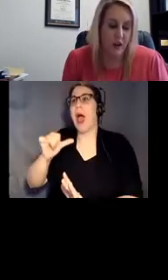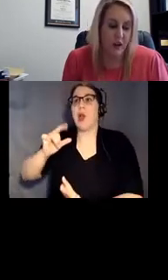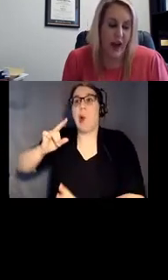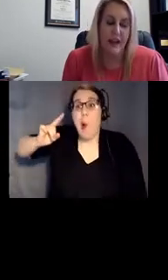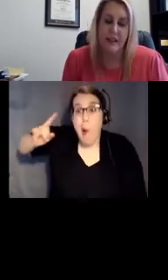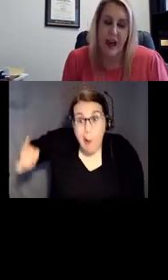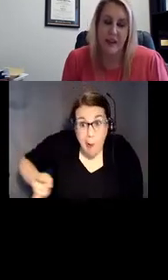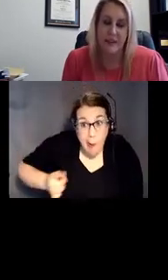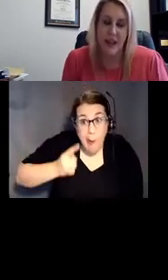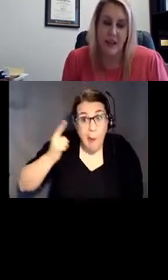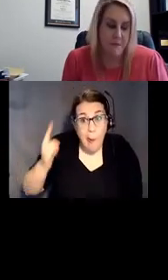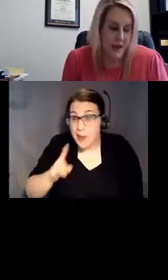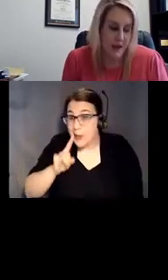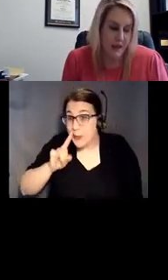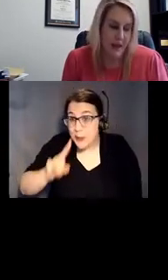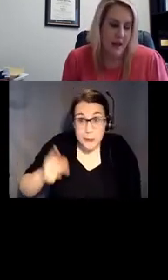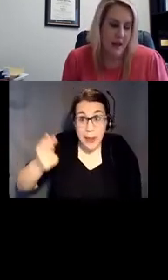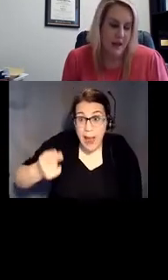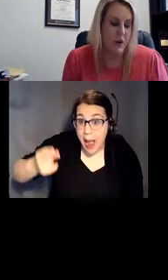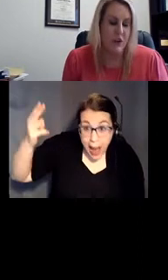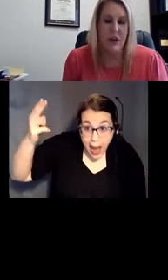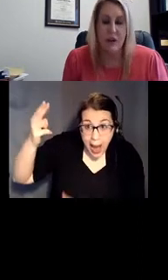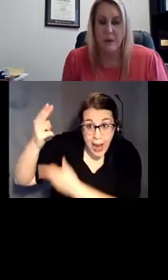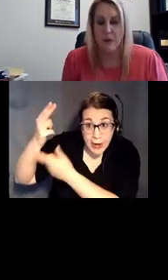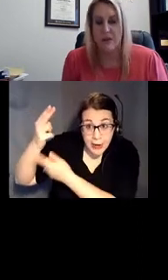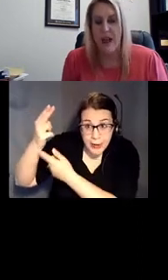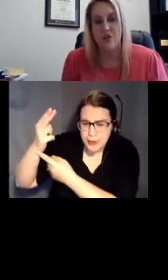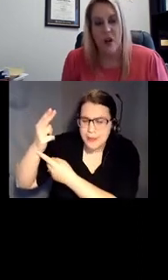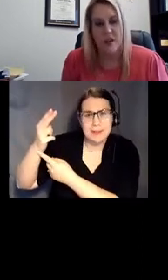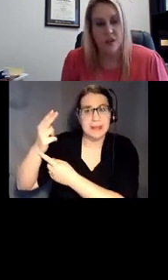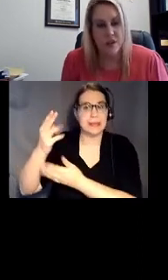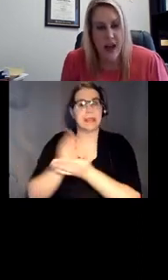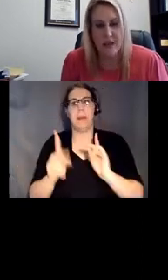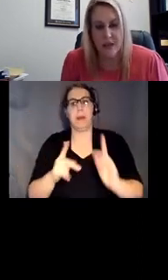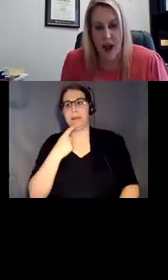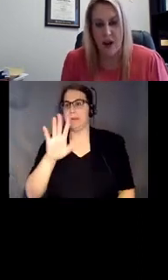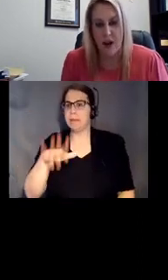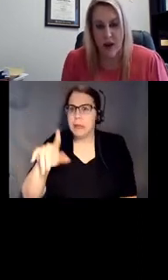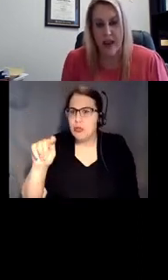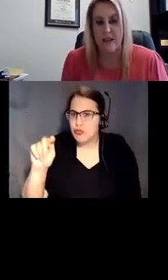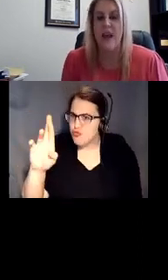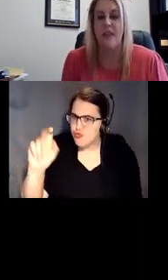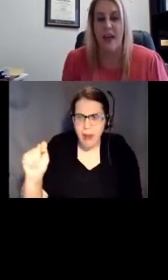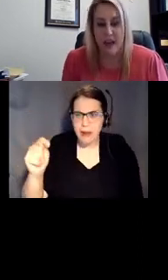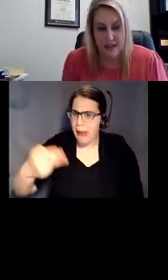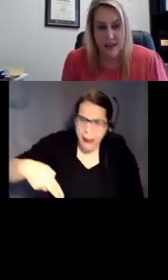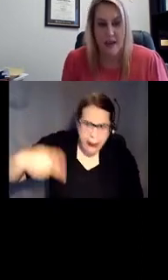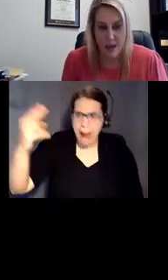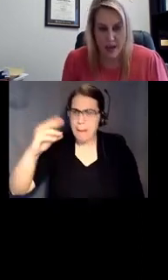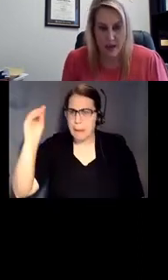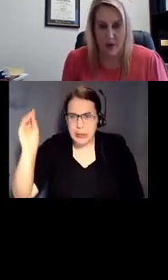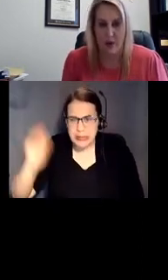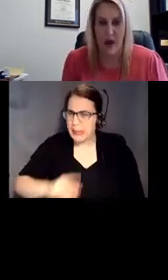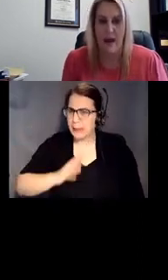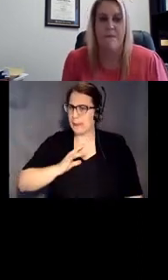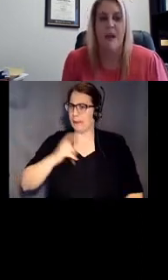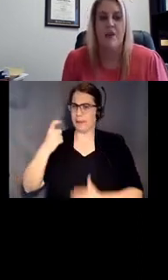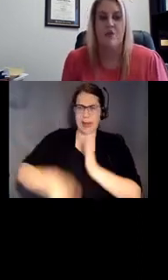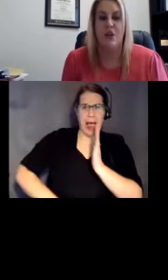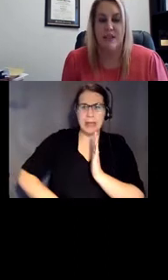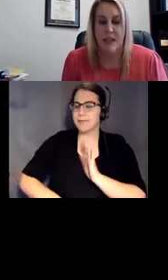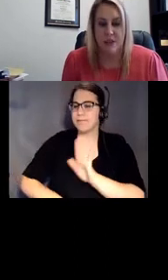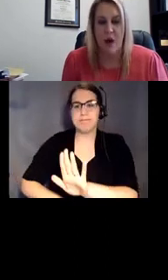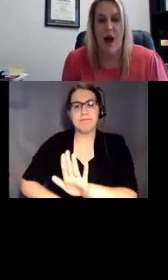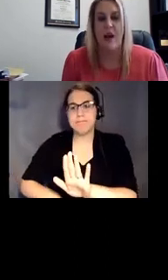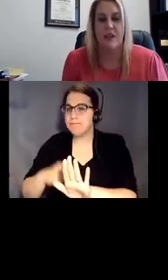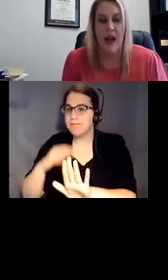You will hear that. That is a myth. So when you hear people say trusts are taxed at higher rates, that is a myth, okay?